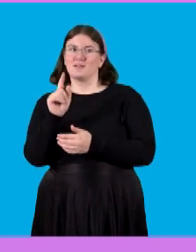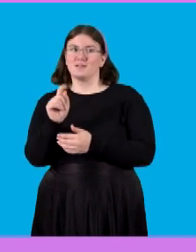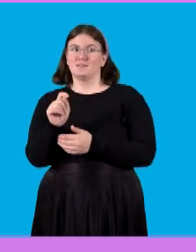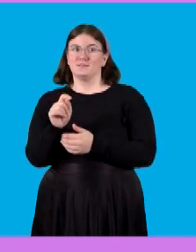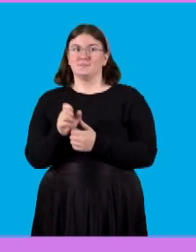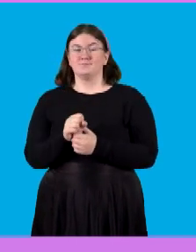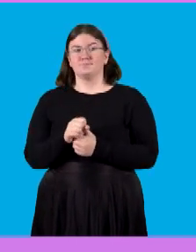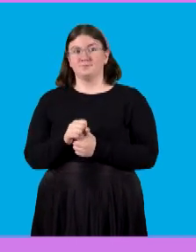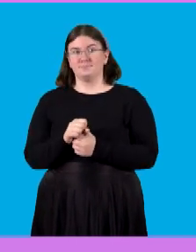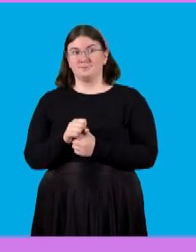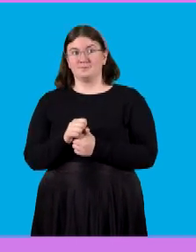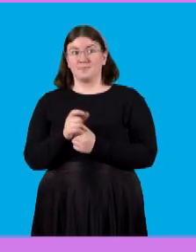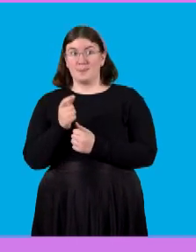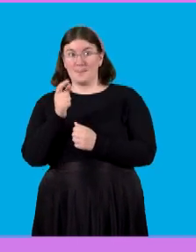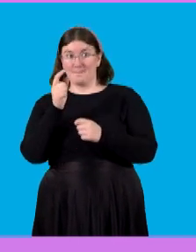amount of